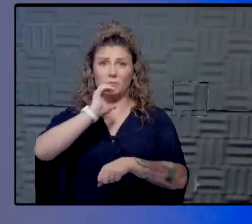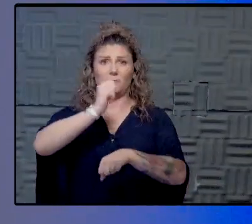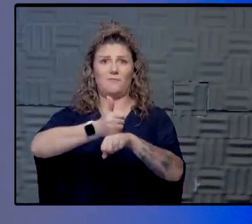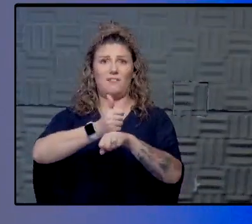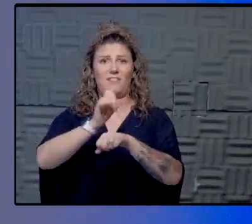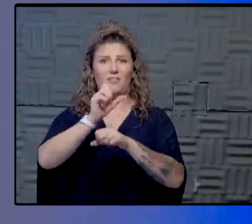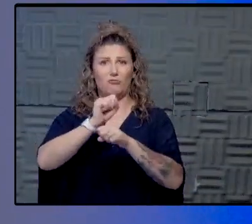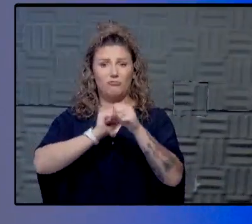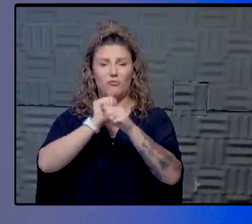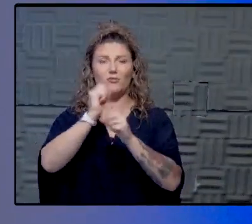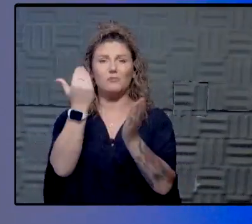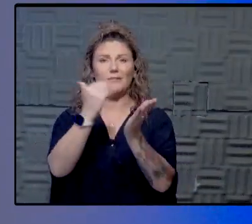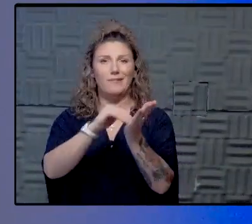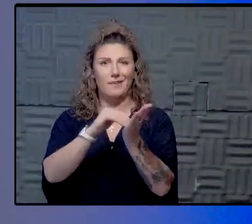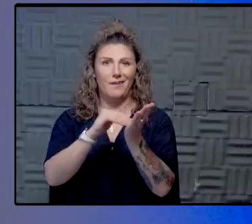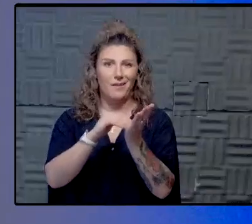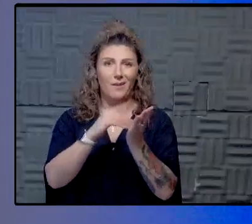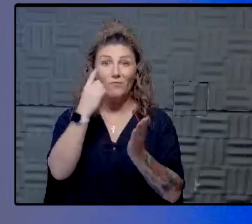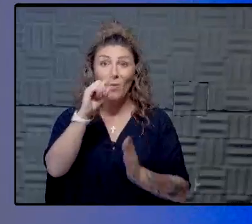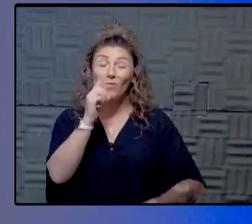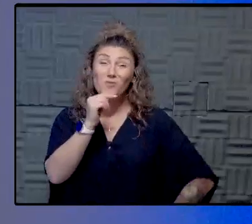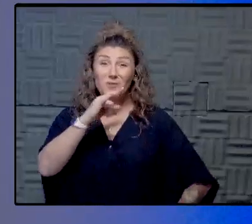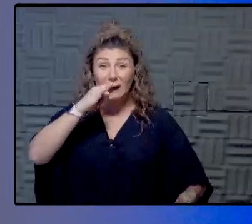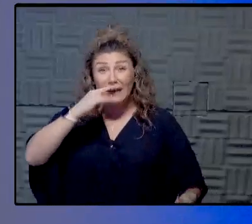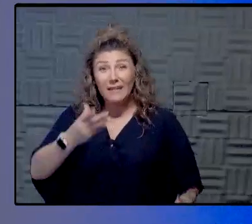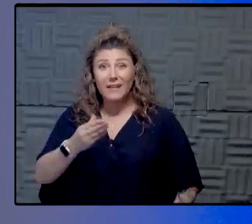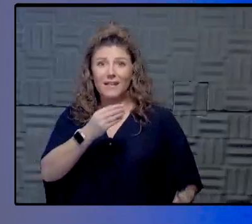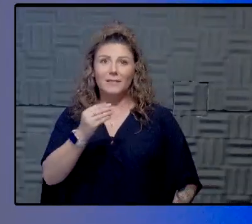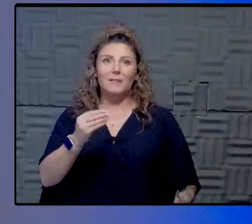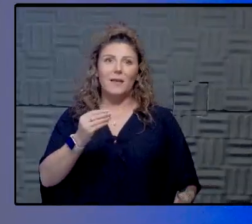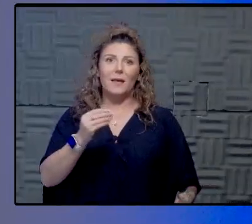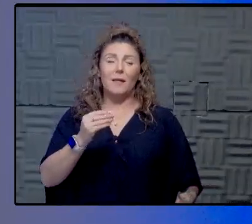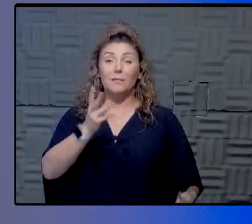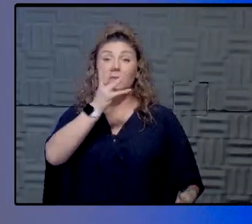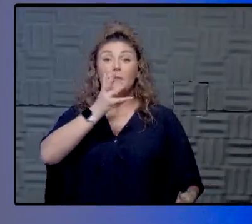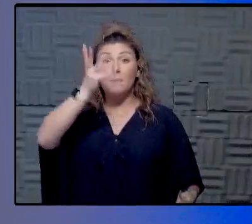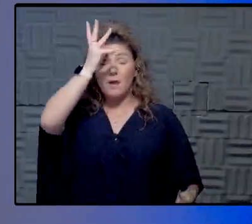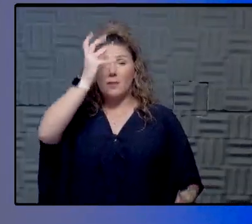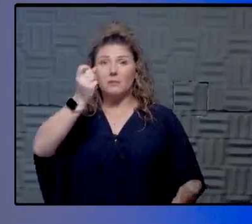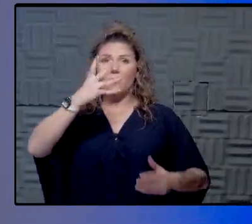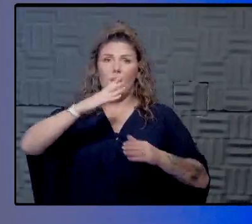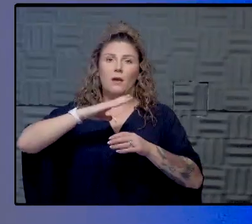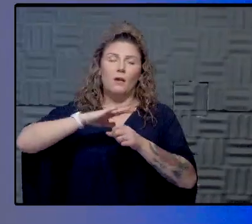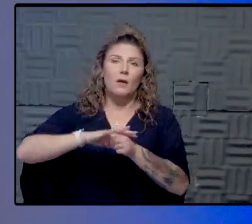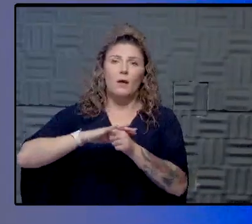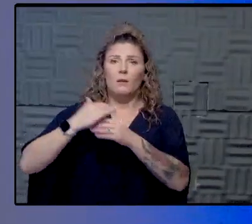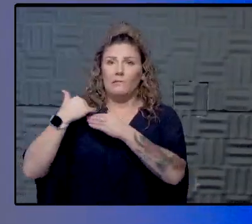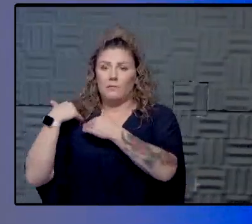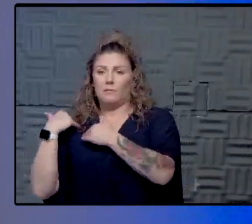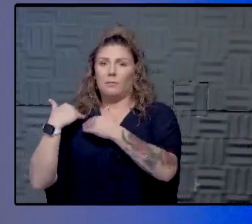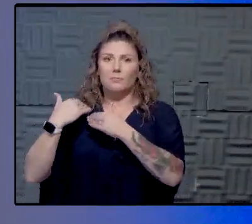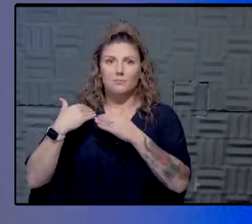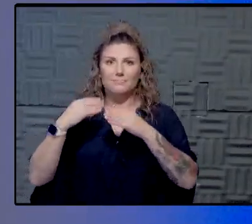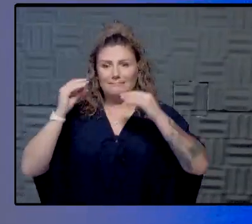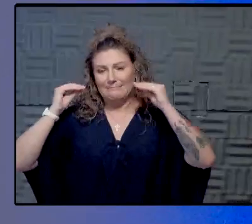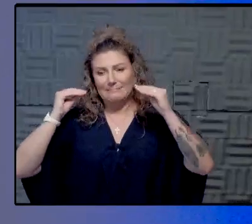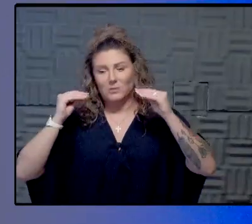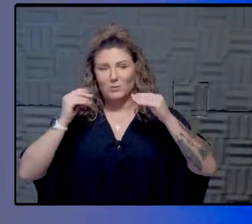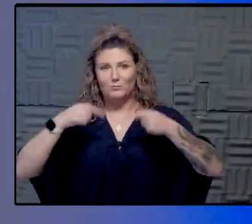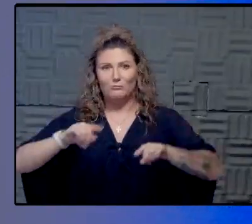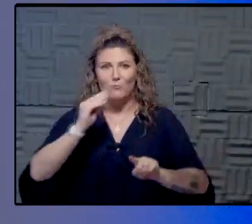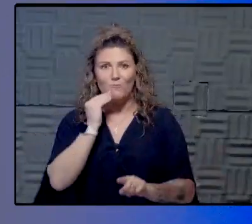that structure again for kids and relieving parents of a lot of what they've been burdened with doing at